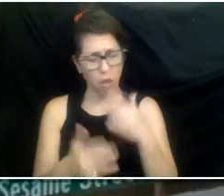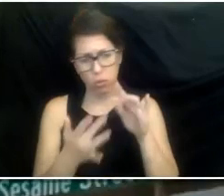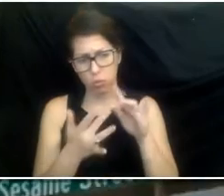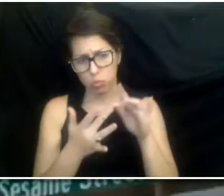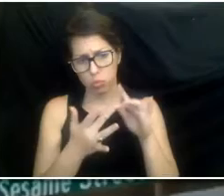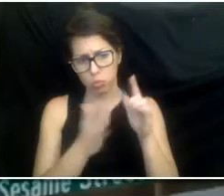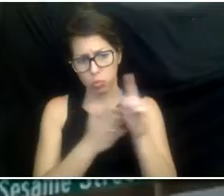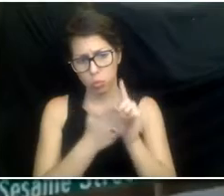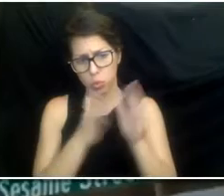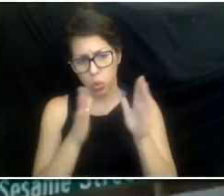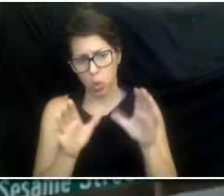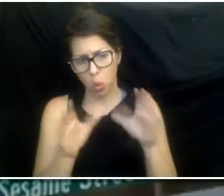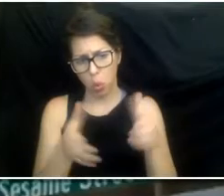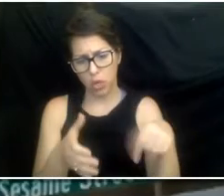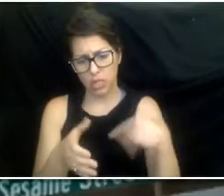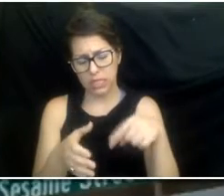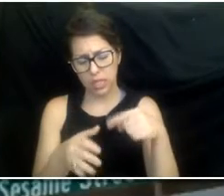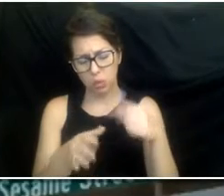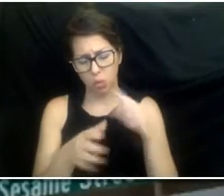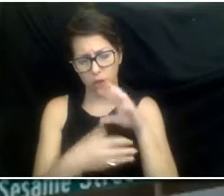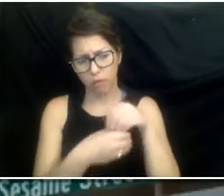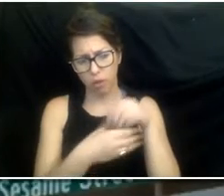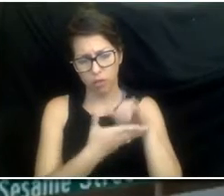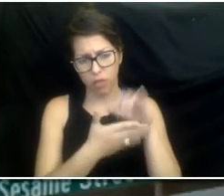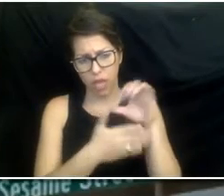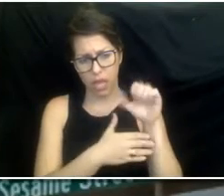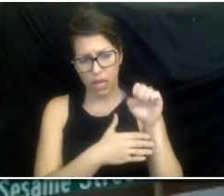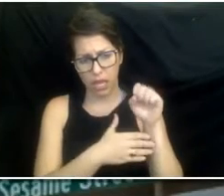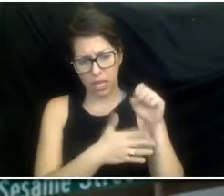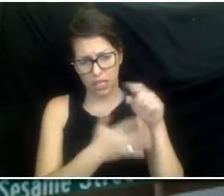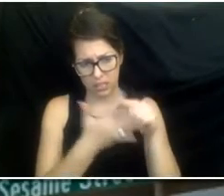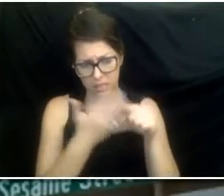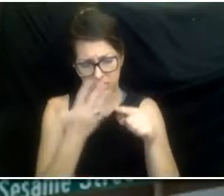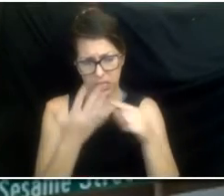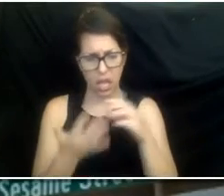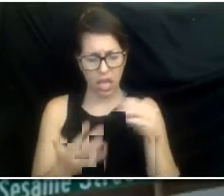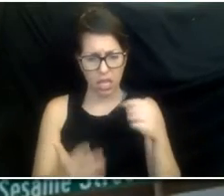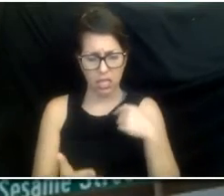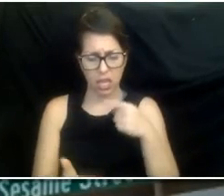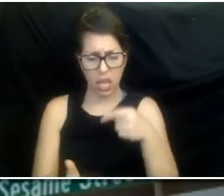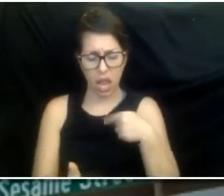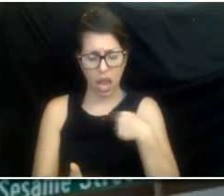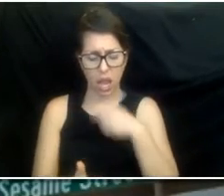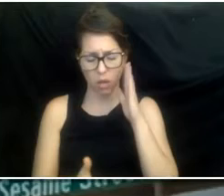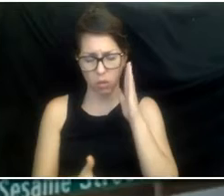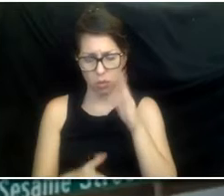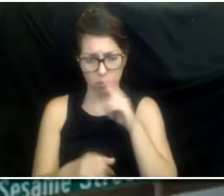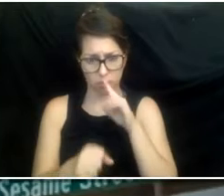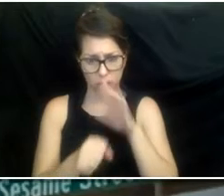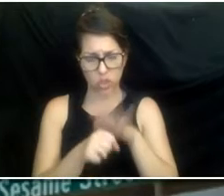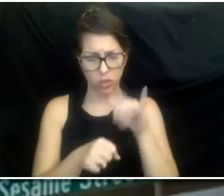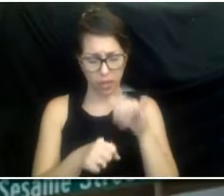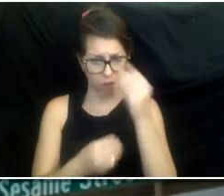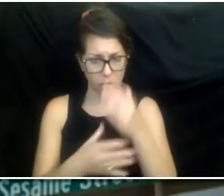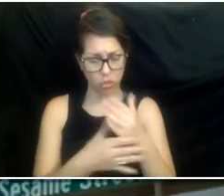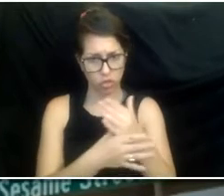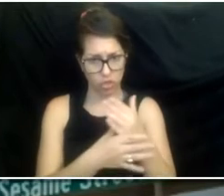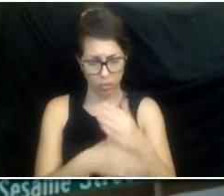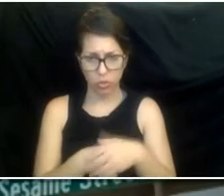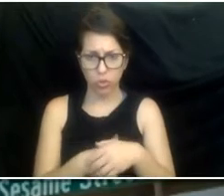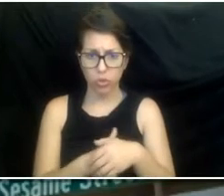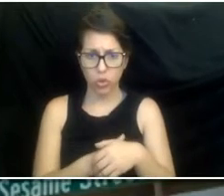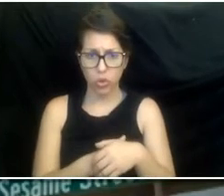you know thank you for bringing those forward and and we will follow up with them about that really appreciate your insights thank